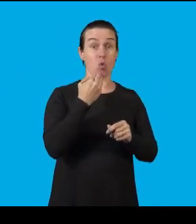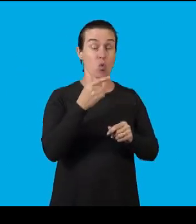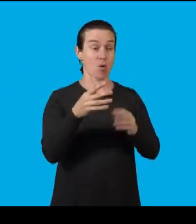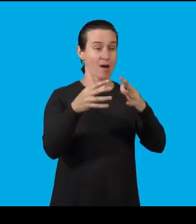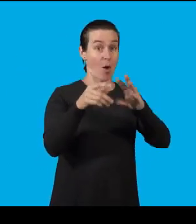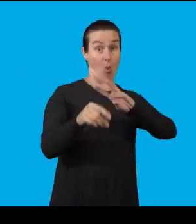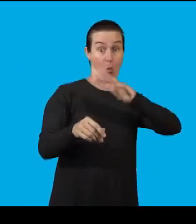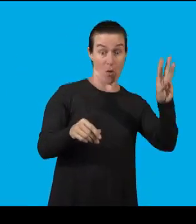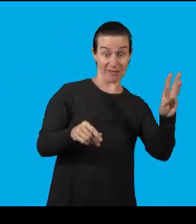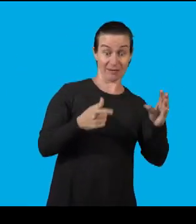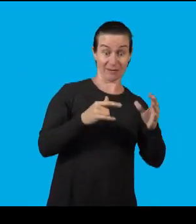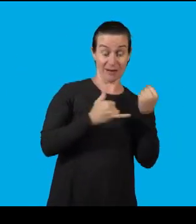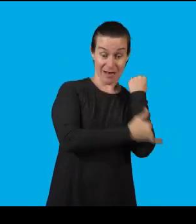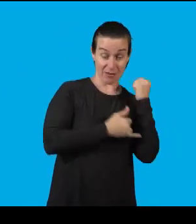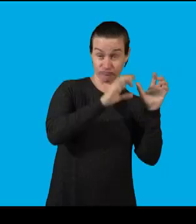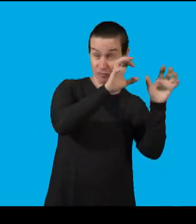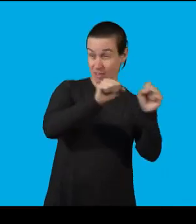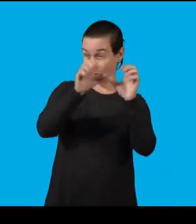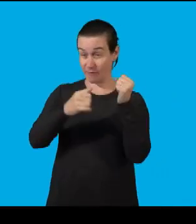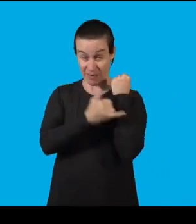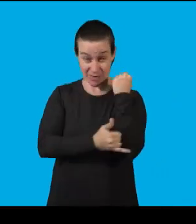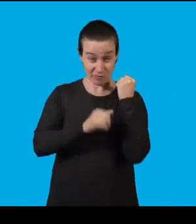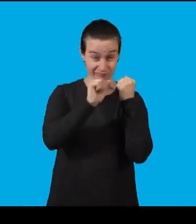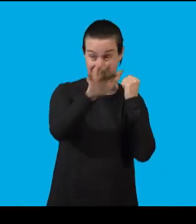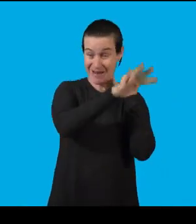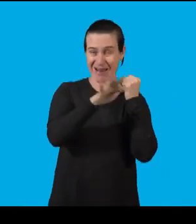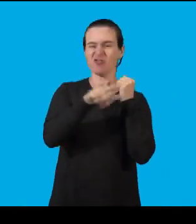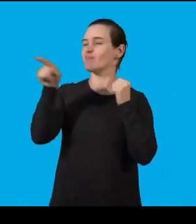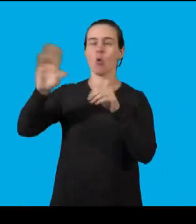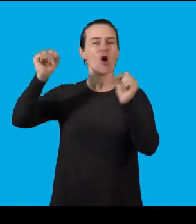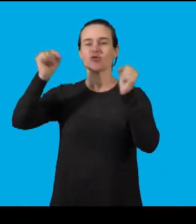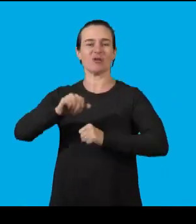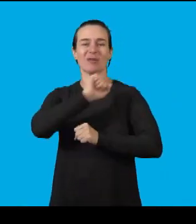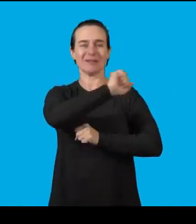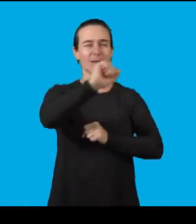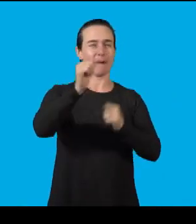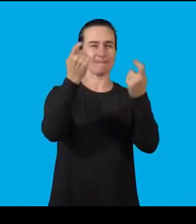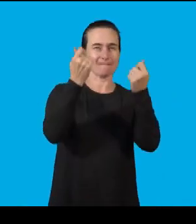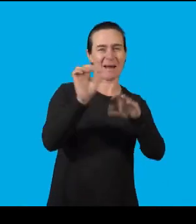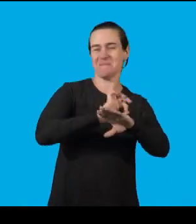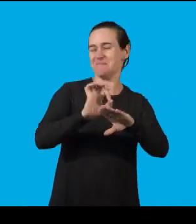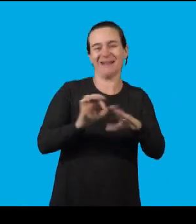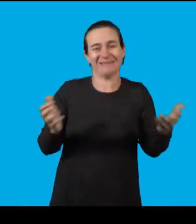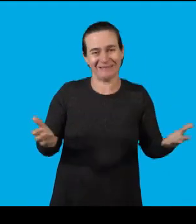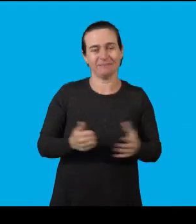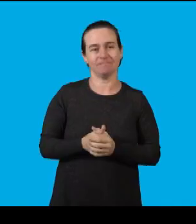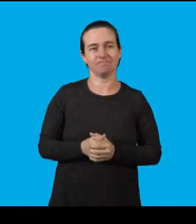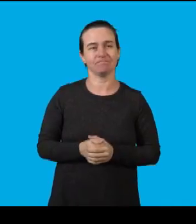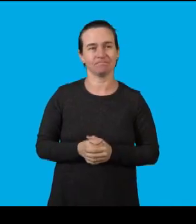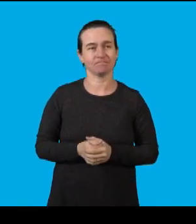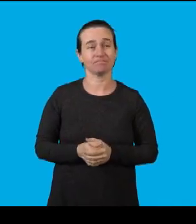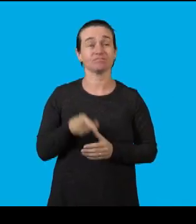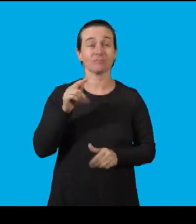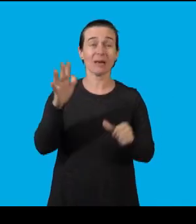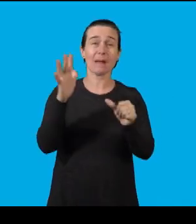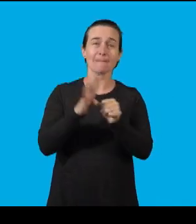Western-controlled zones. Now let's look at another skill that is very important when answering questions. That is